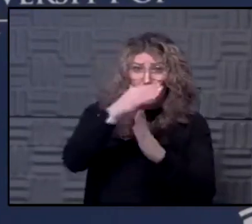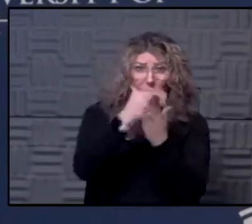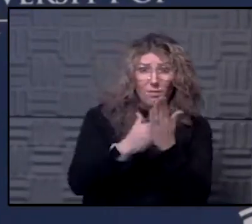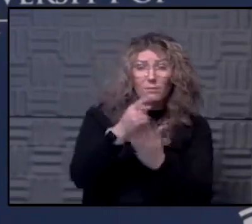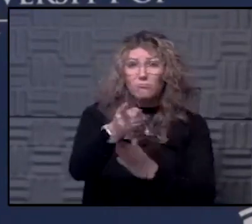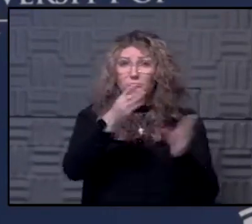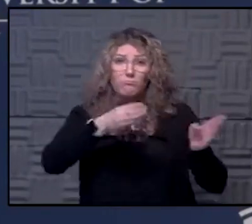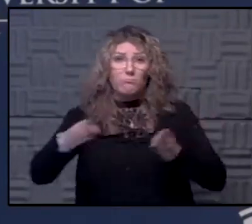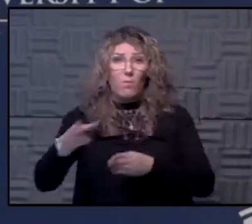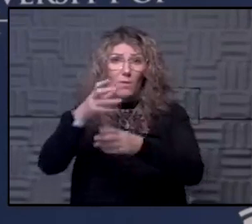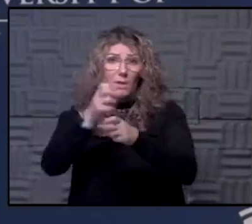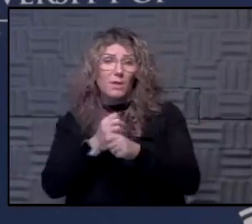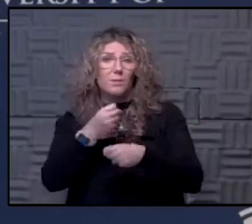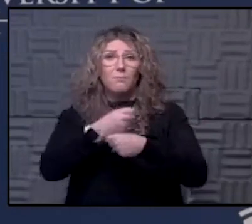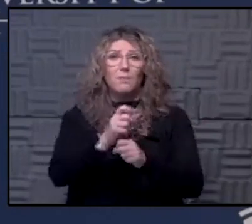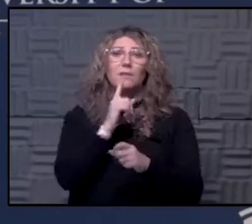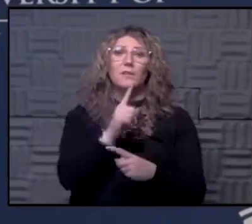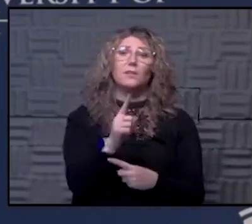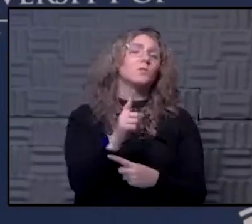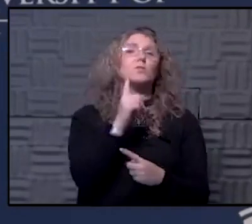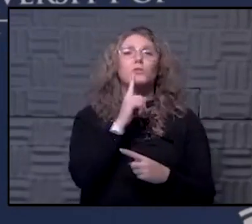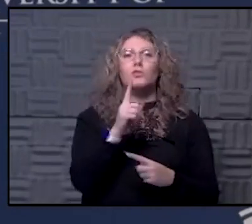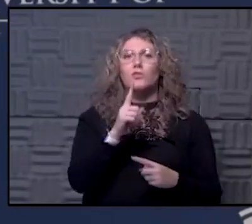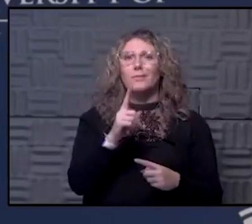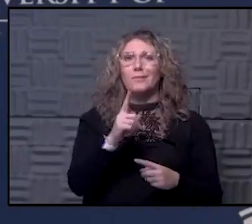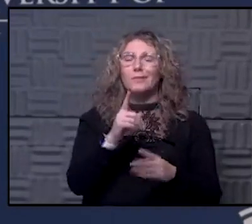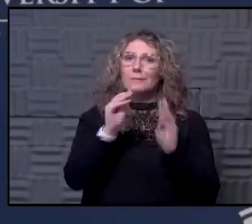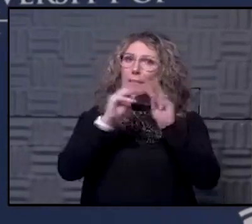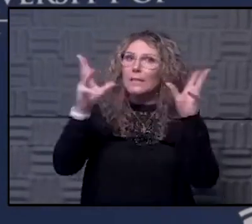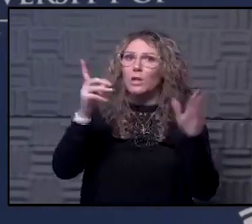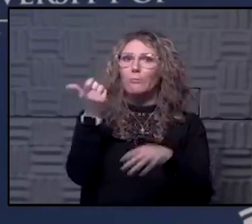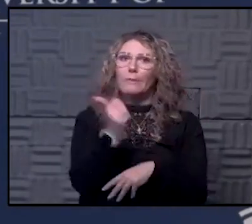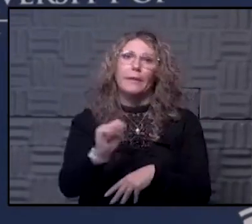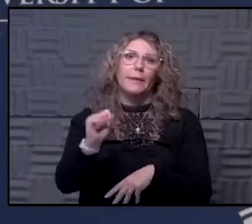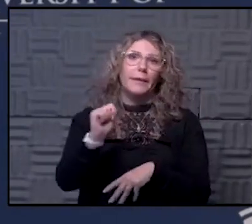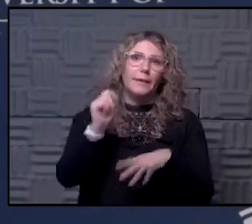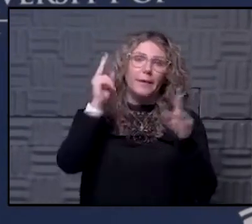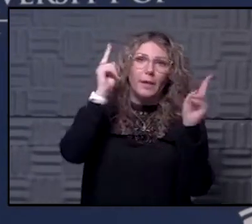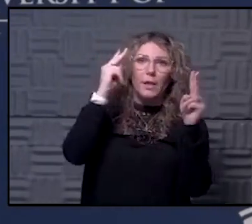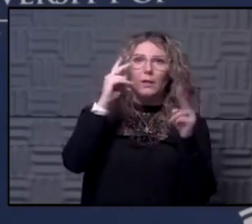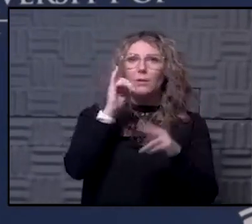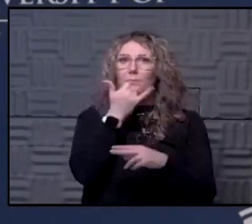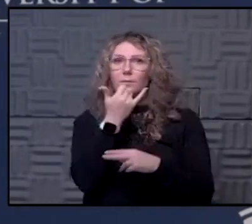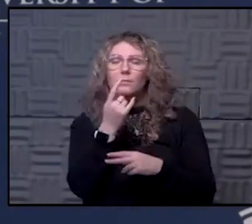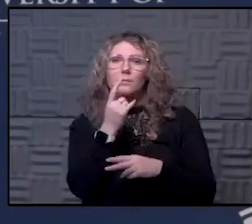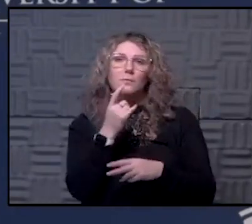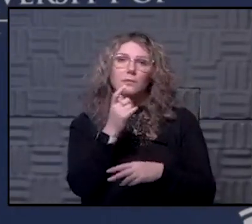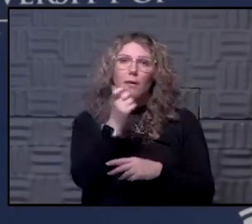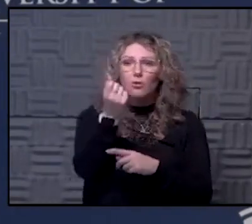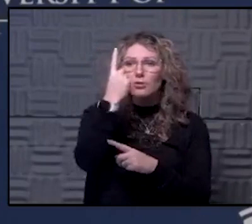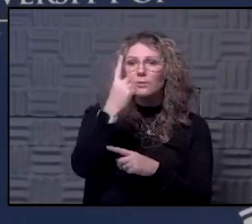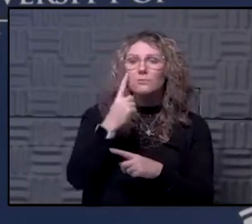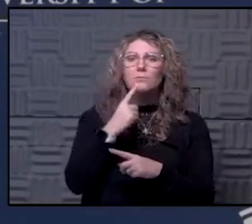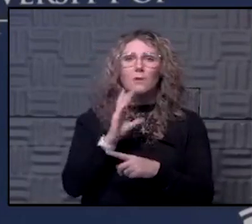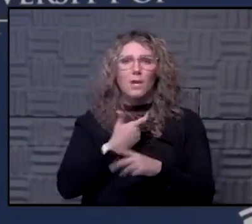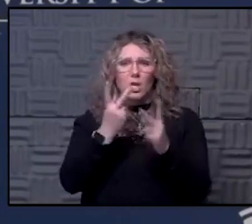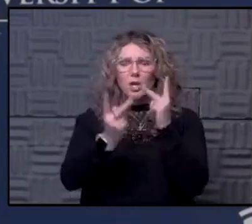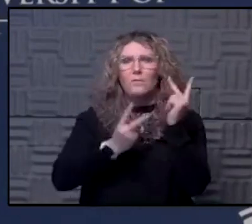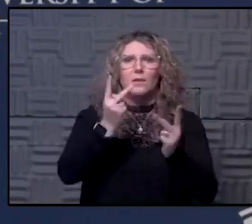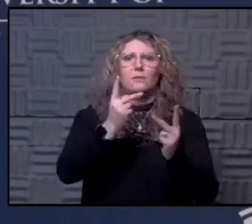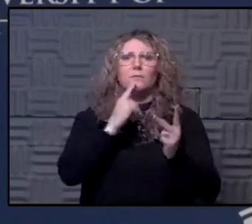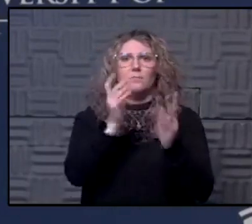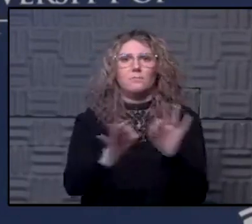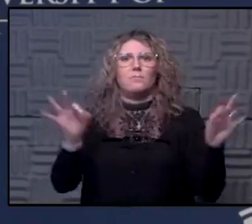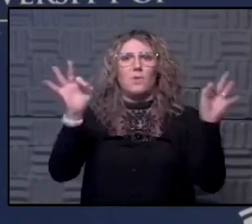receive it, try to make sure to dispel any myths or misunderstandings they have about it. You know, our visits are critical to help, provide the medical knowledge